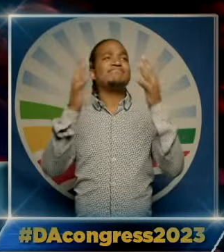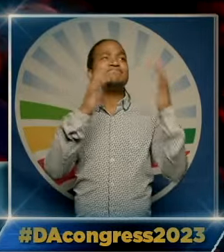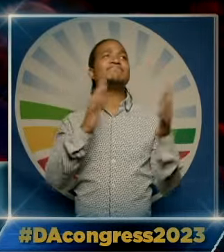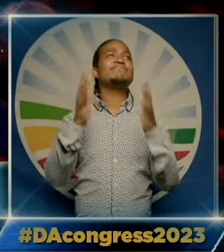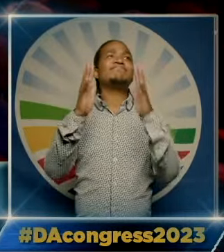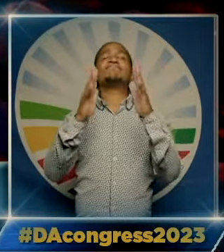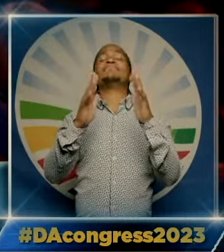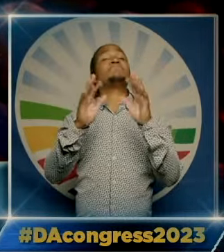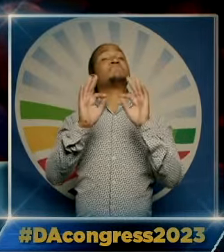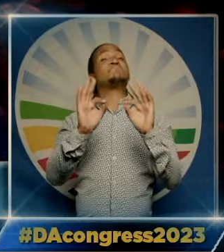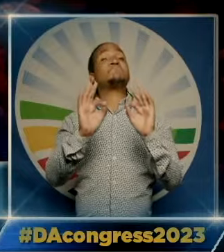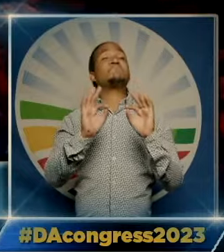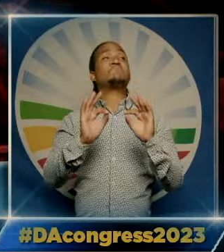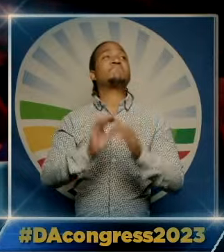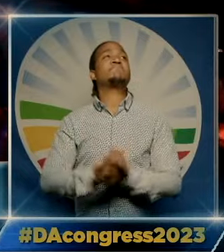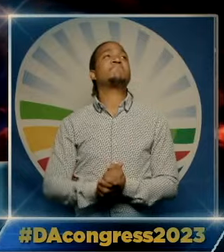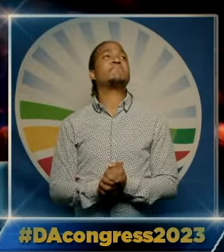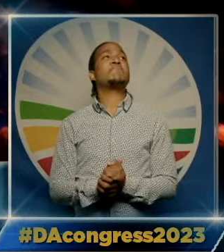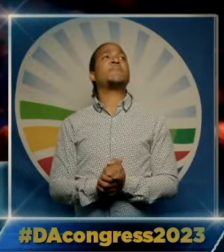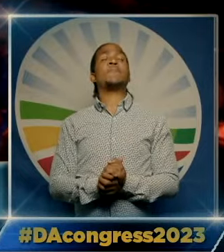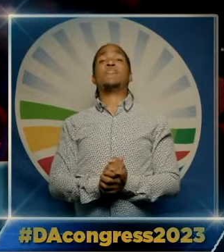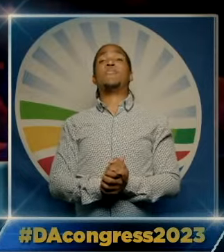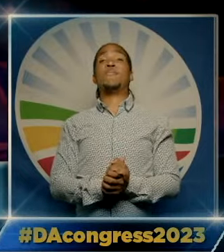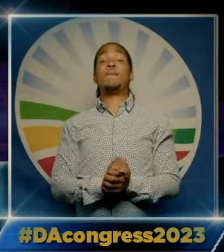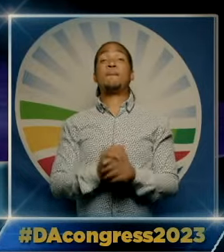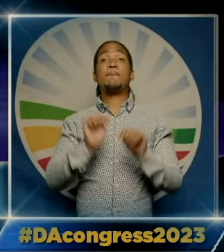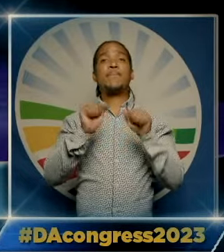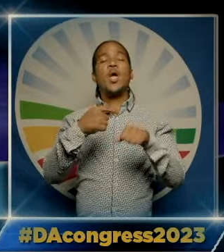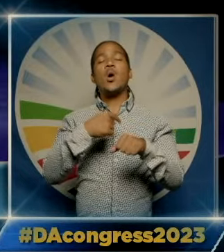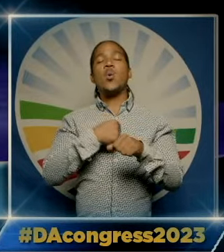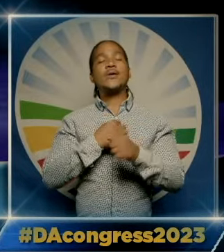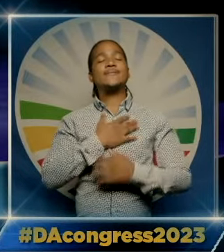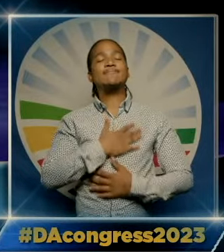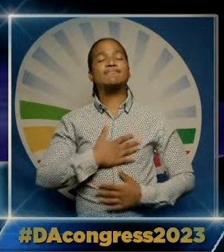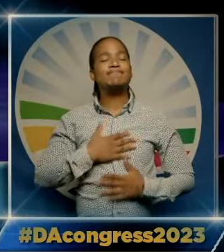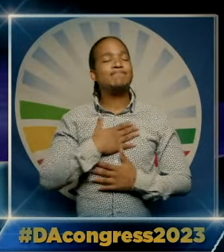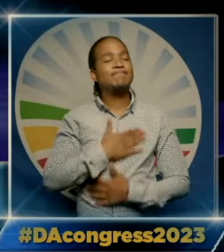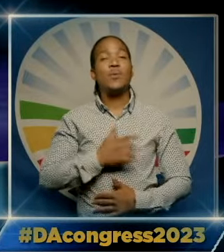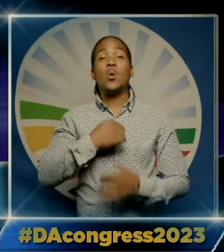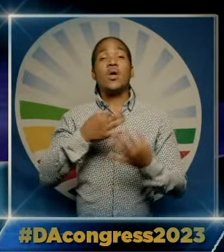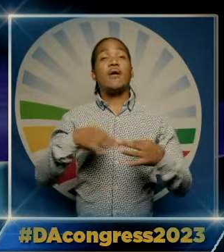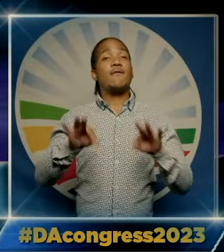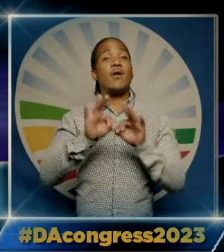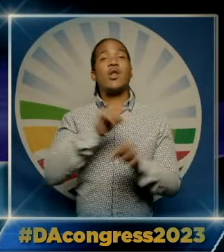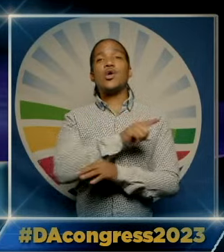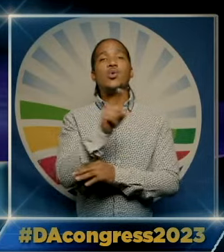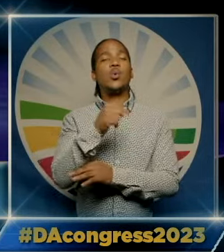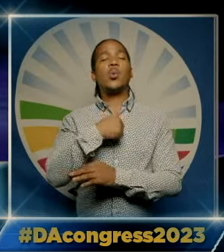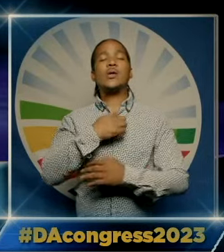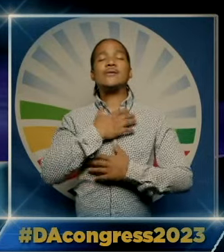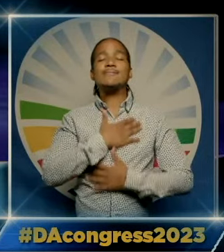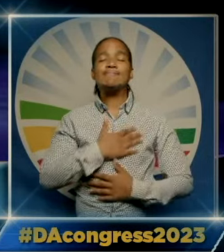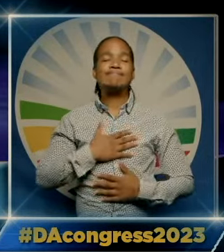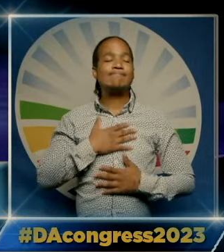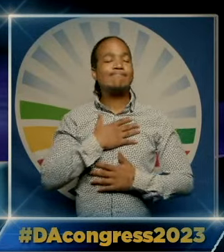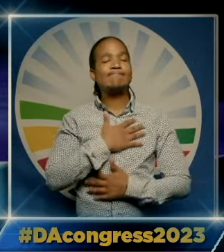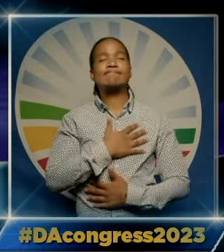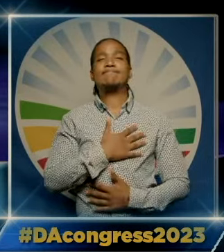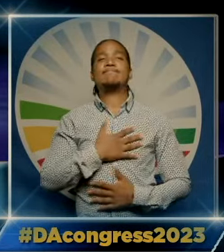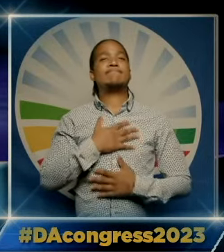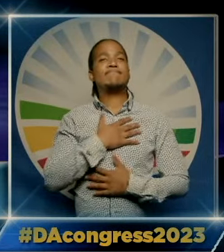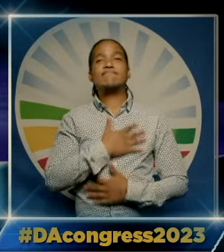stuff. Now guys, we see you. We value you and we appreciate you. Yes, we see you, we value you, and we appreciate you